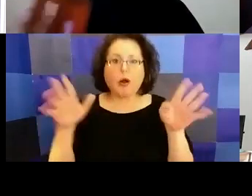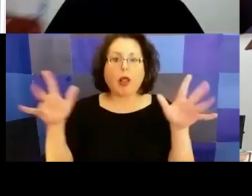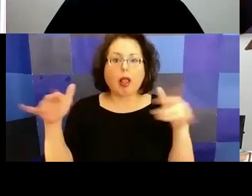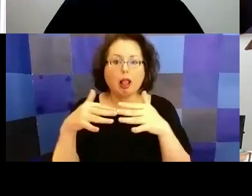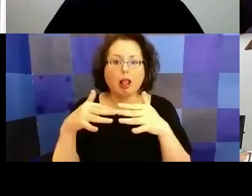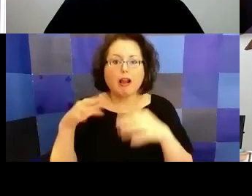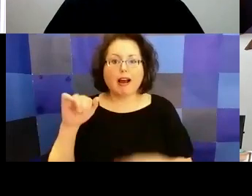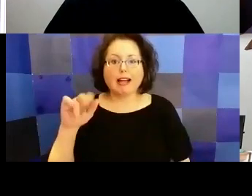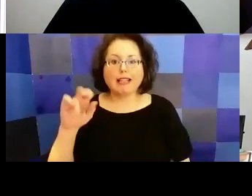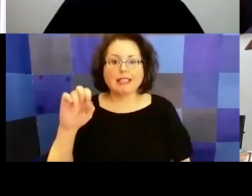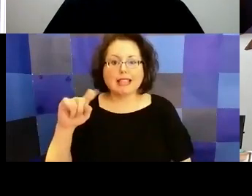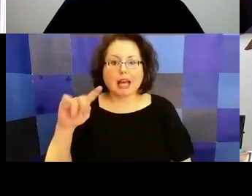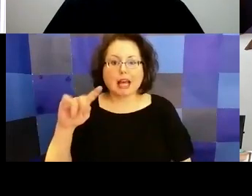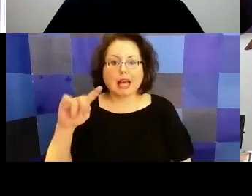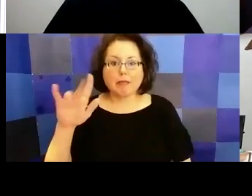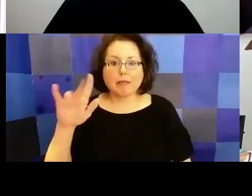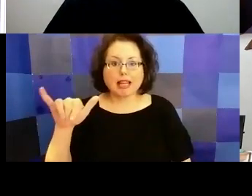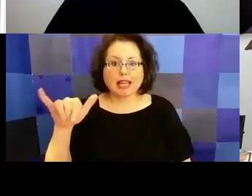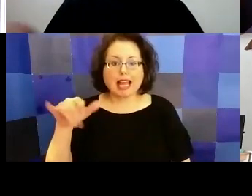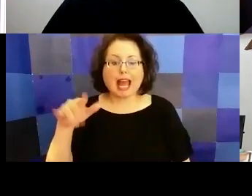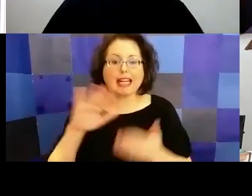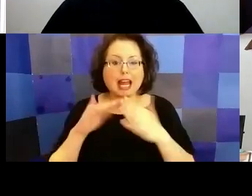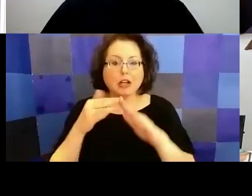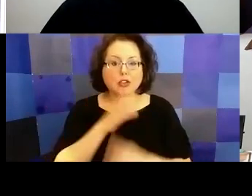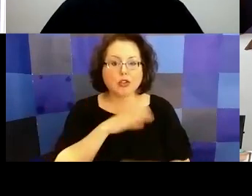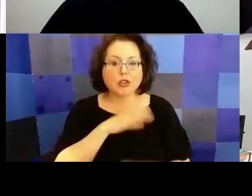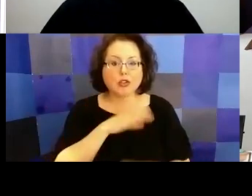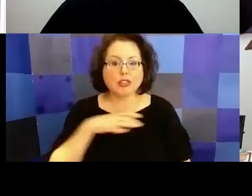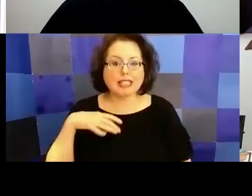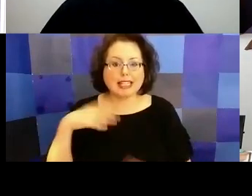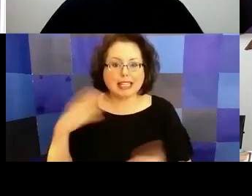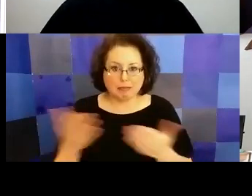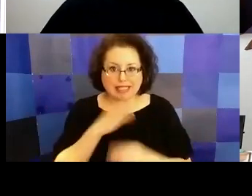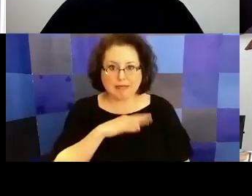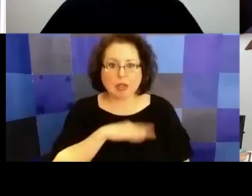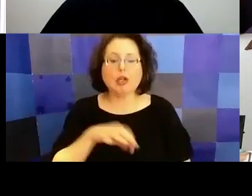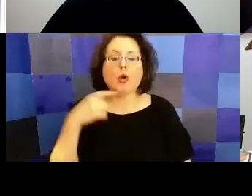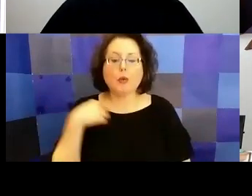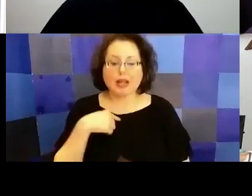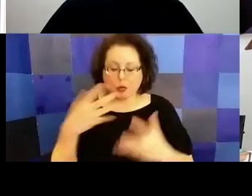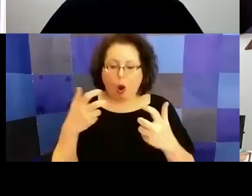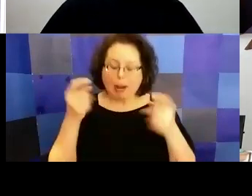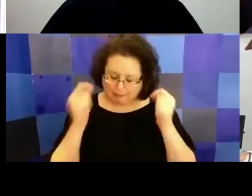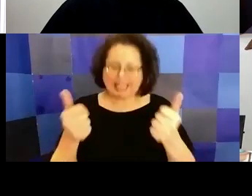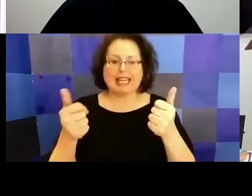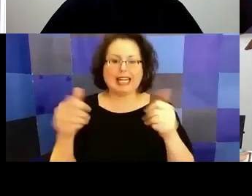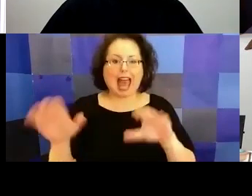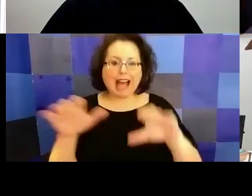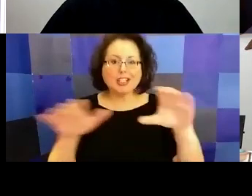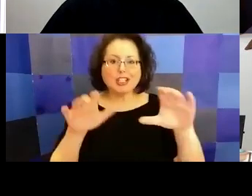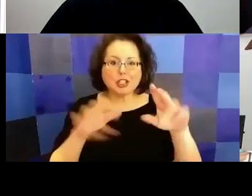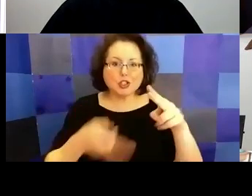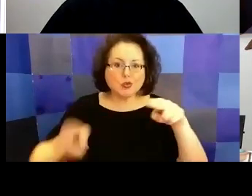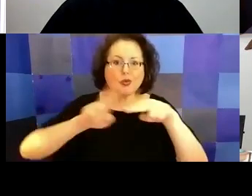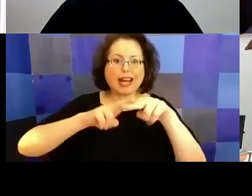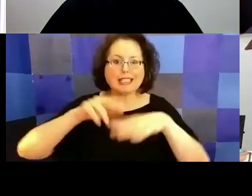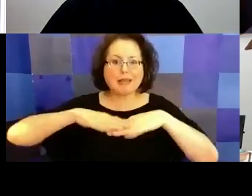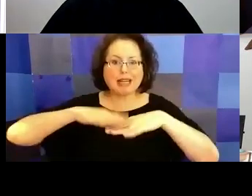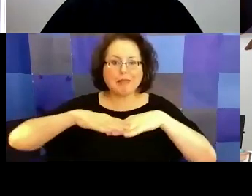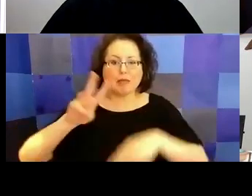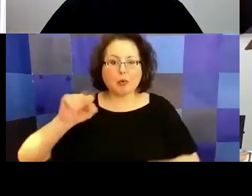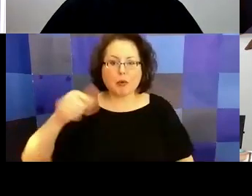that the Council of the City of Pittsburgh does hereby call for immediate action to raise the minimum wage to